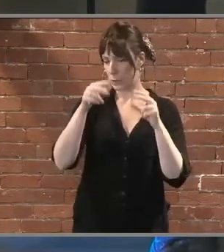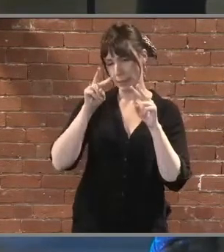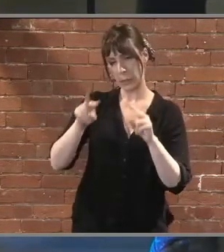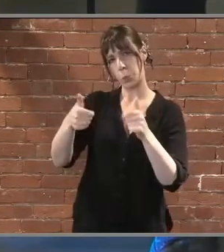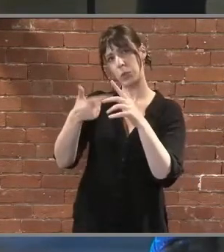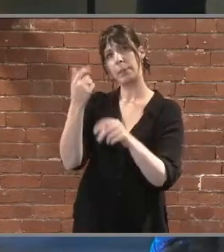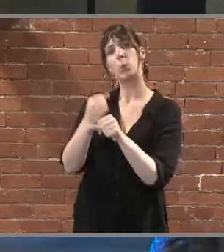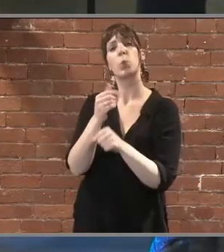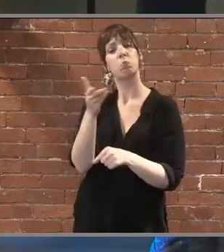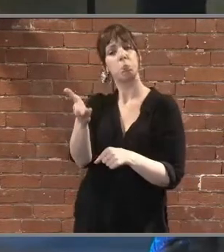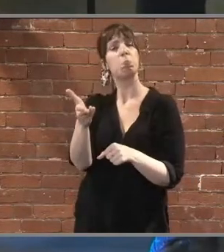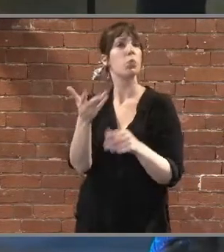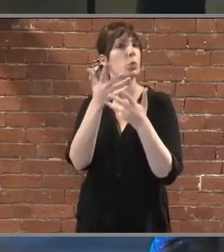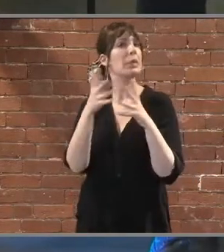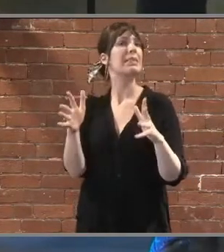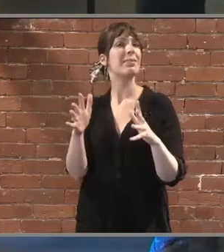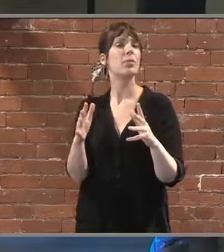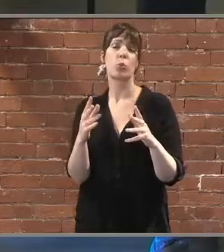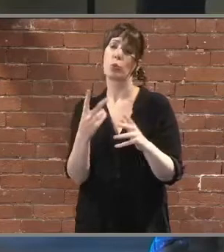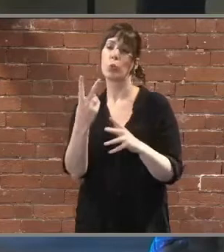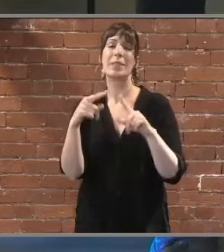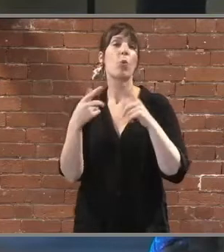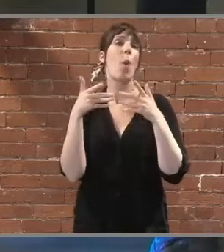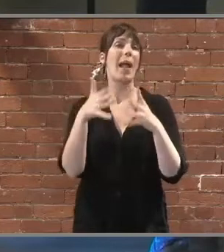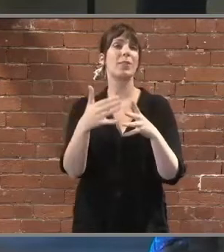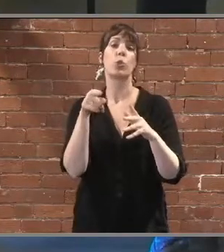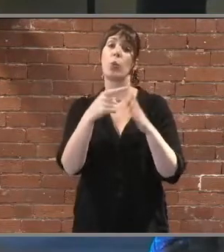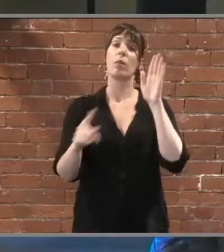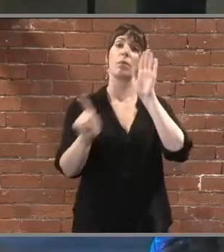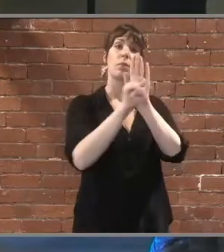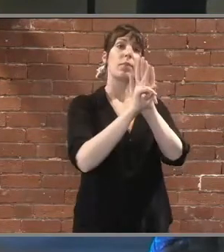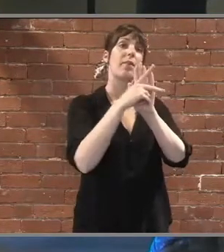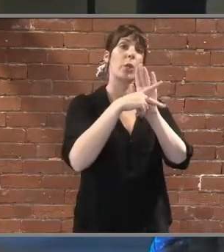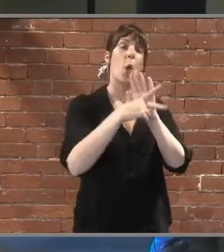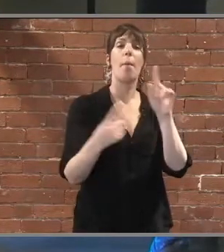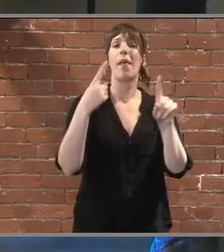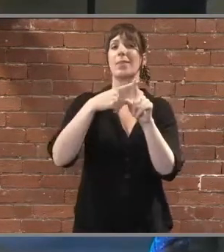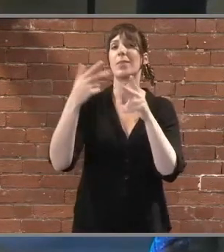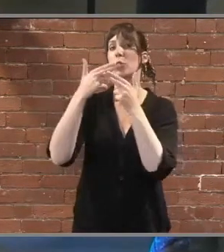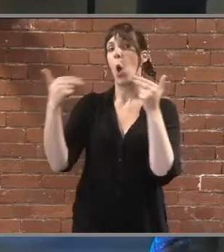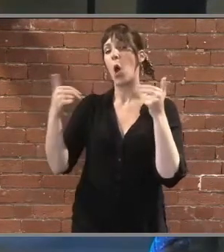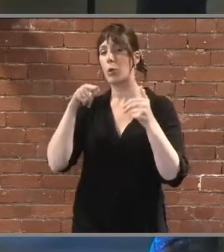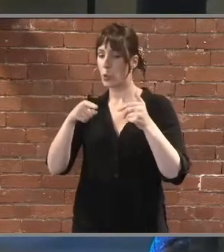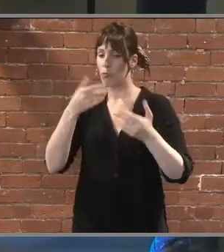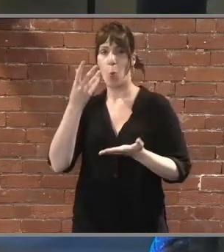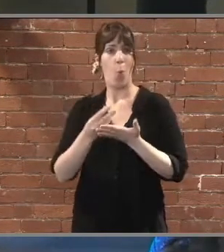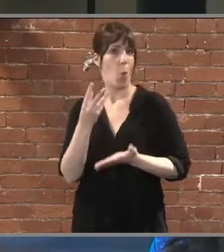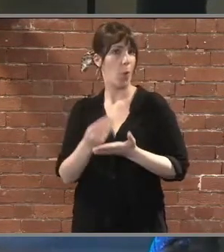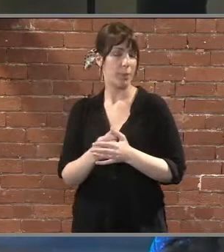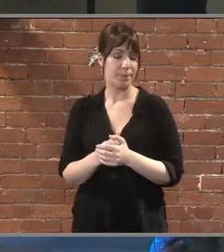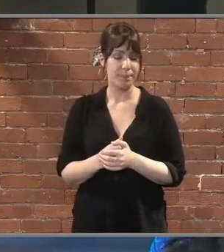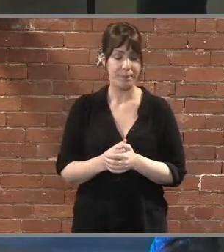of those two uses of both yourself and the song. I guess what was it like? Do you have